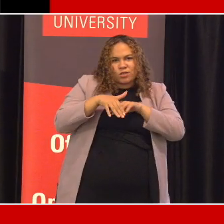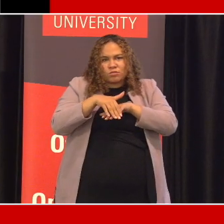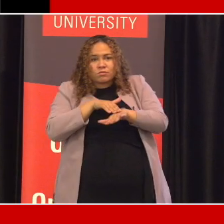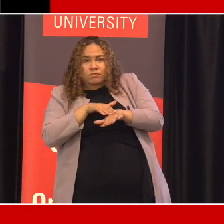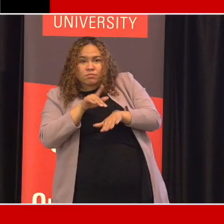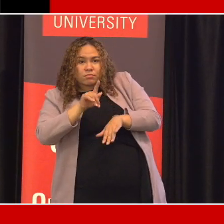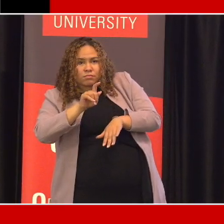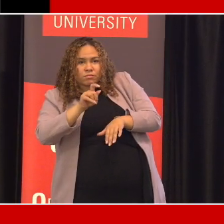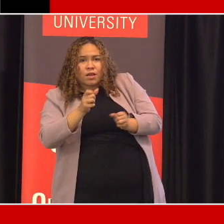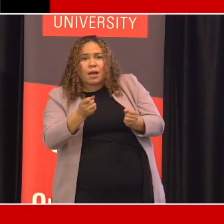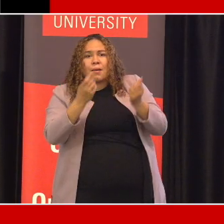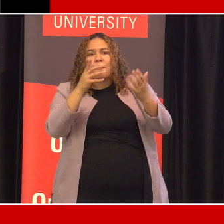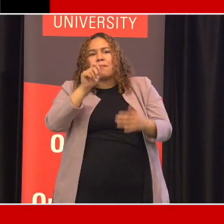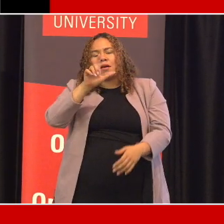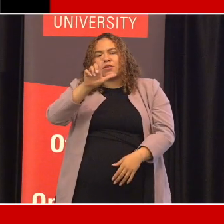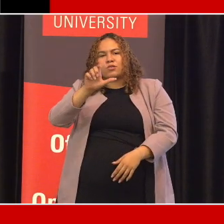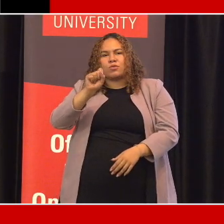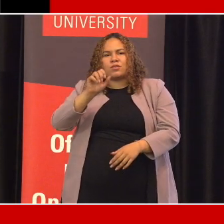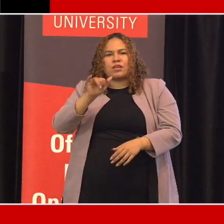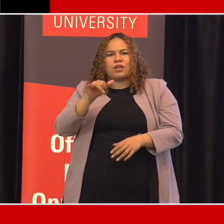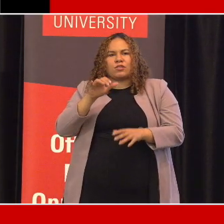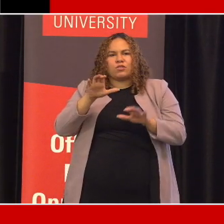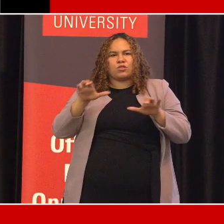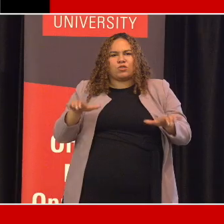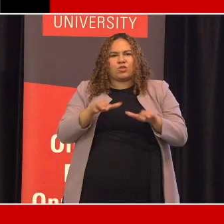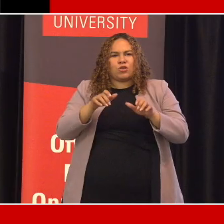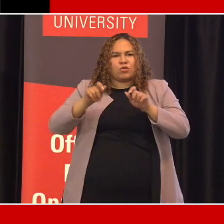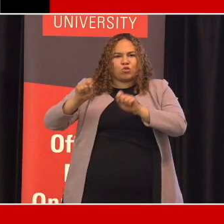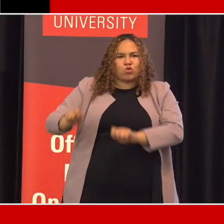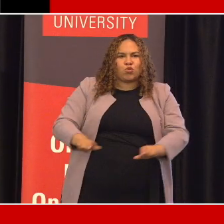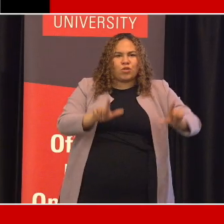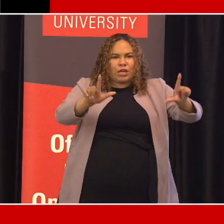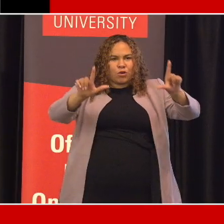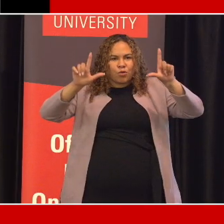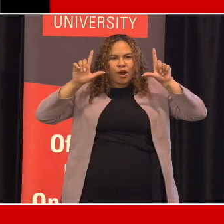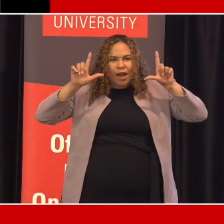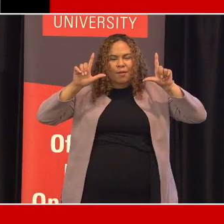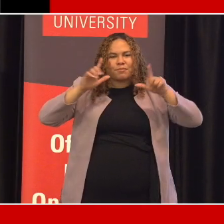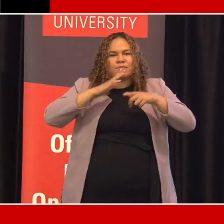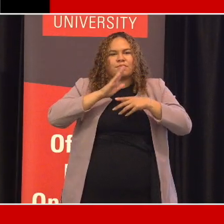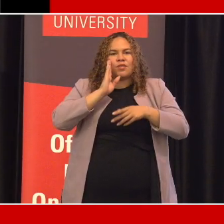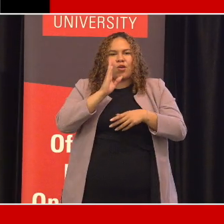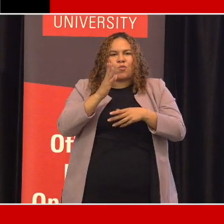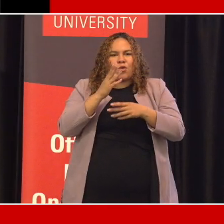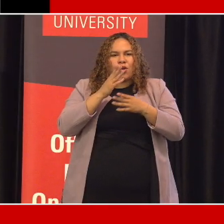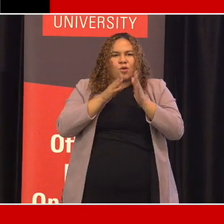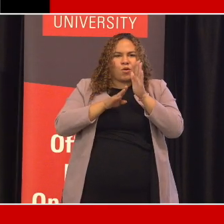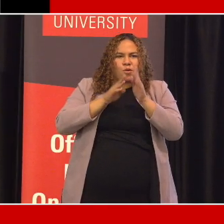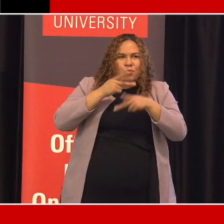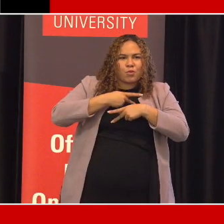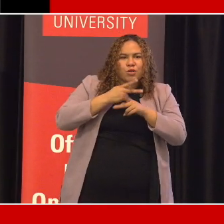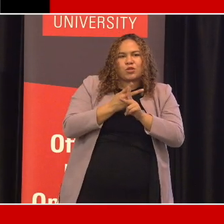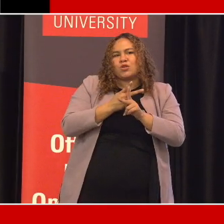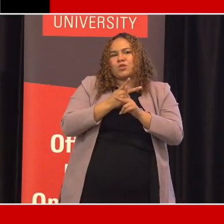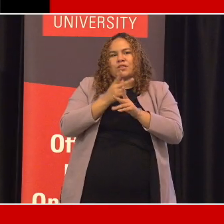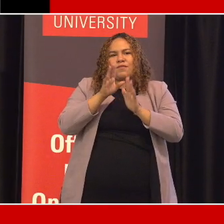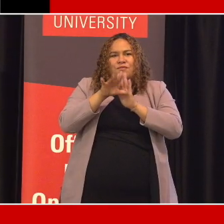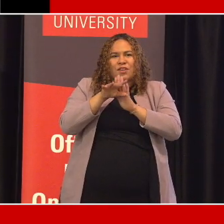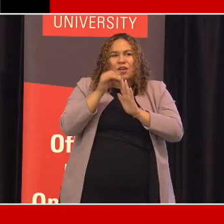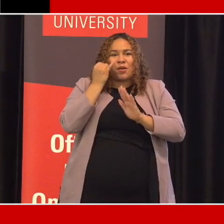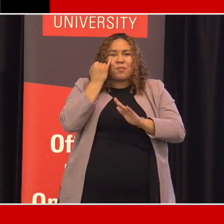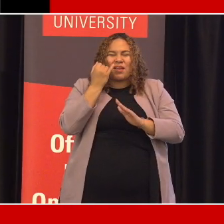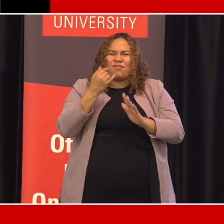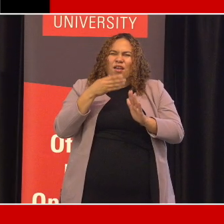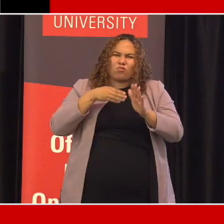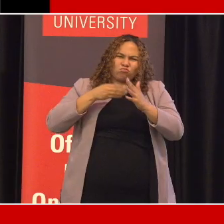of tools that do screen grabs and produce a video, but if somebody knew that software really well, they're probably going through